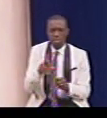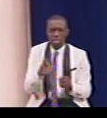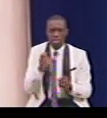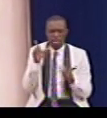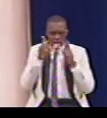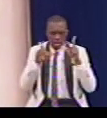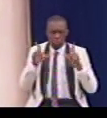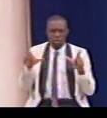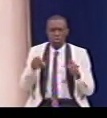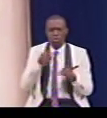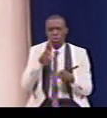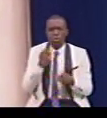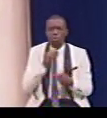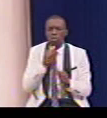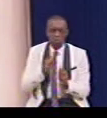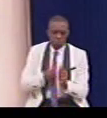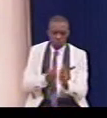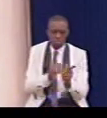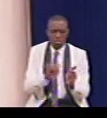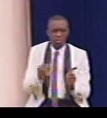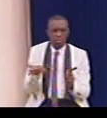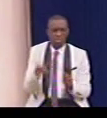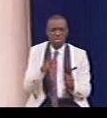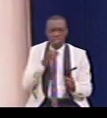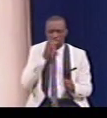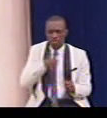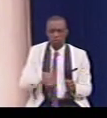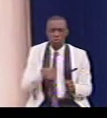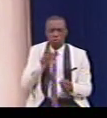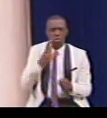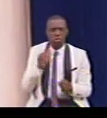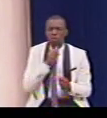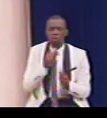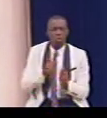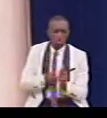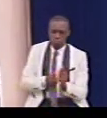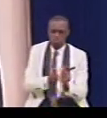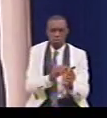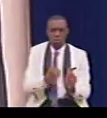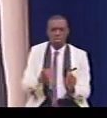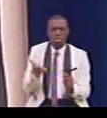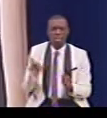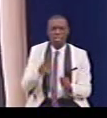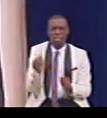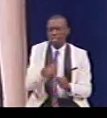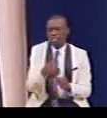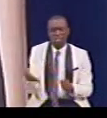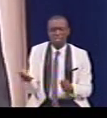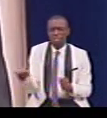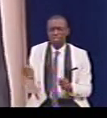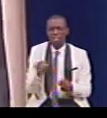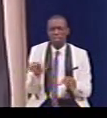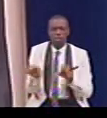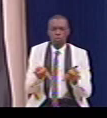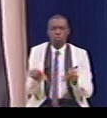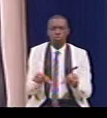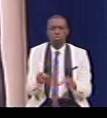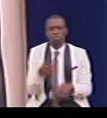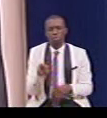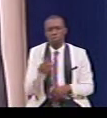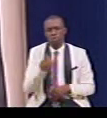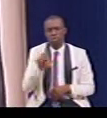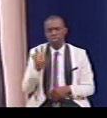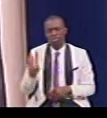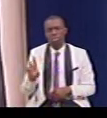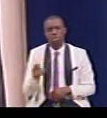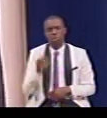their evil you're not copying their devilishness you're not copying their waywardness you're not copying anything they're doing look at verse 26 and ye